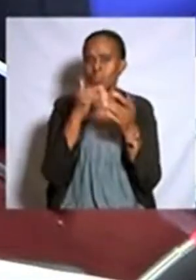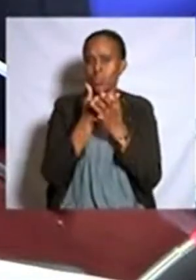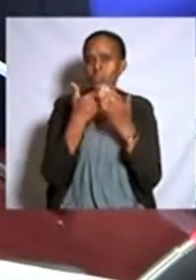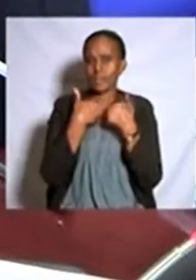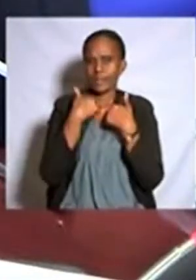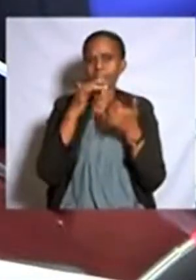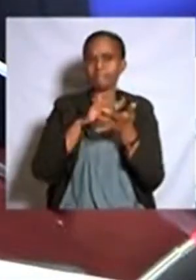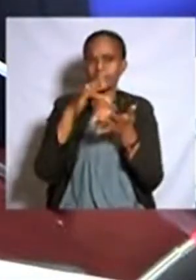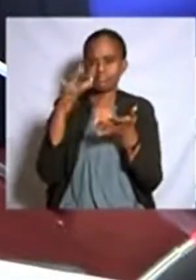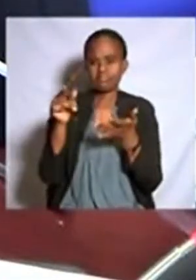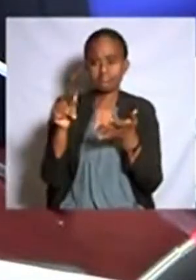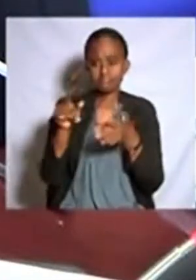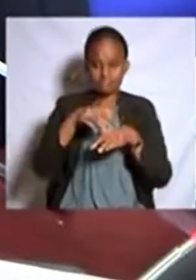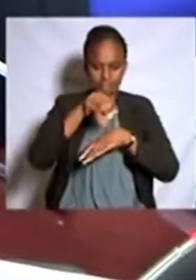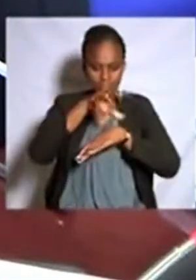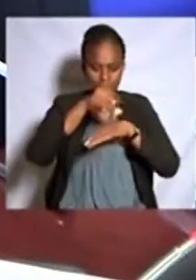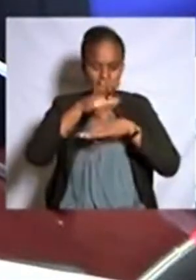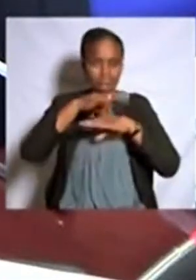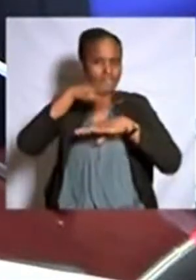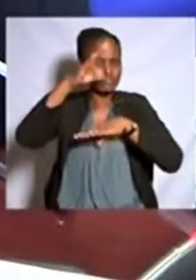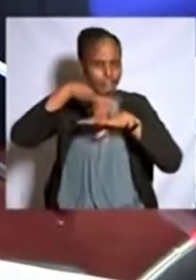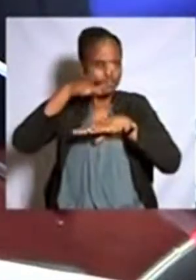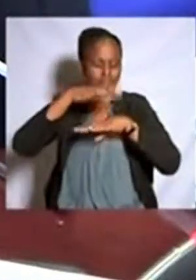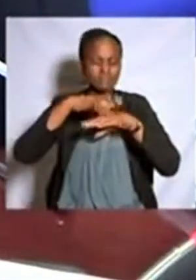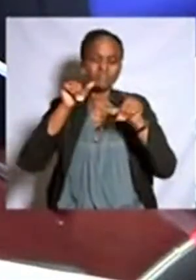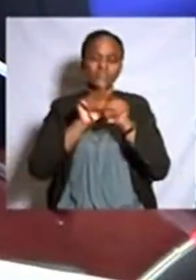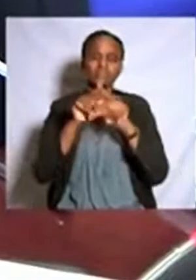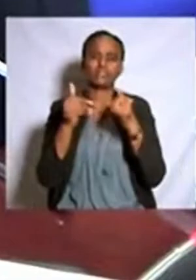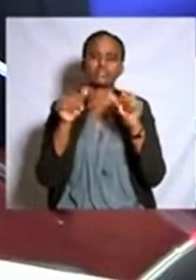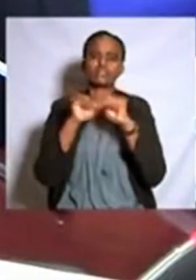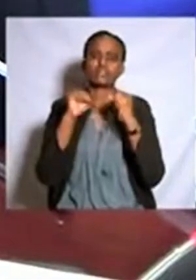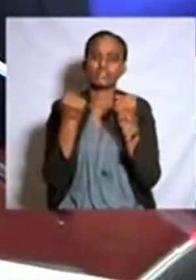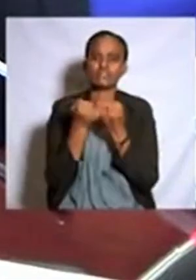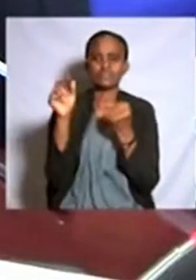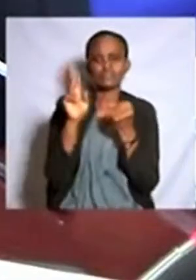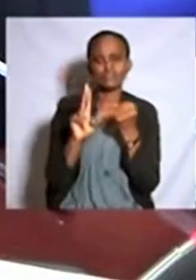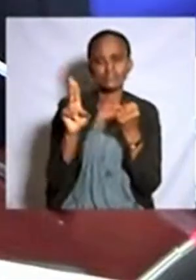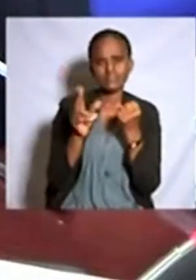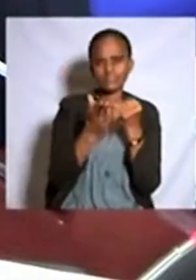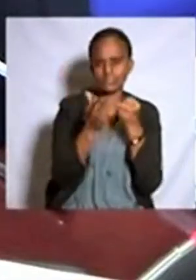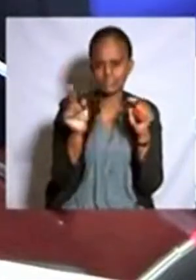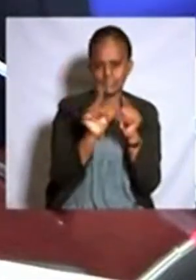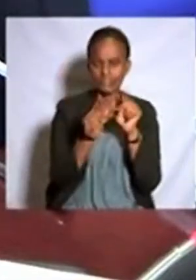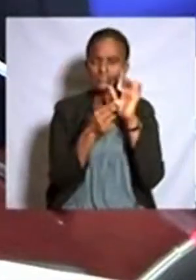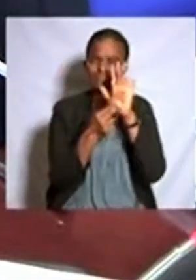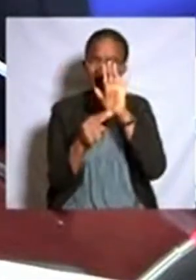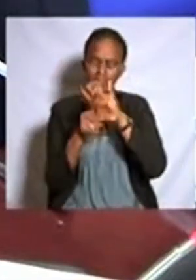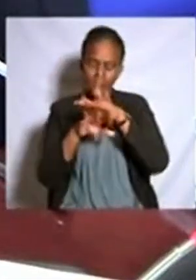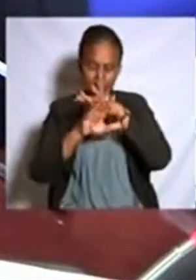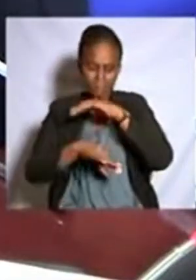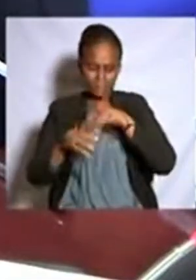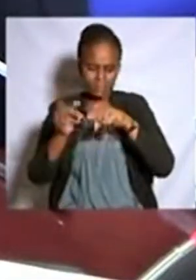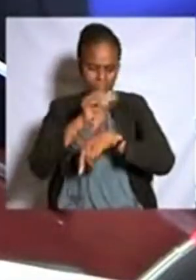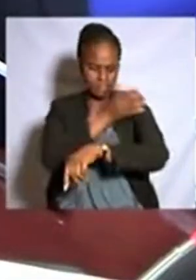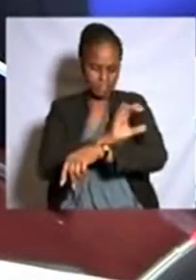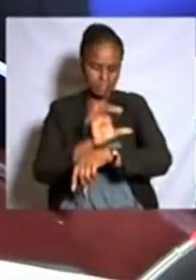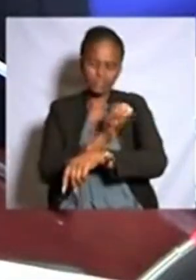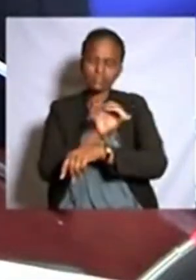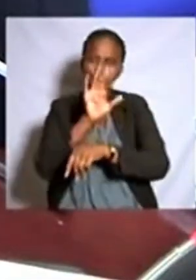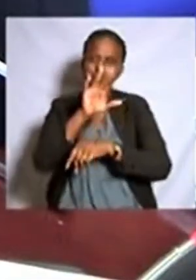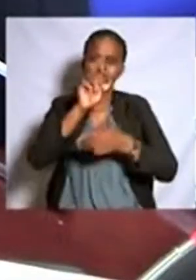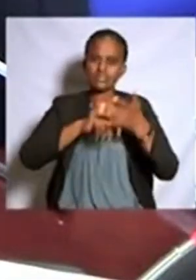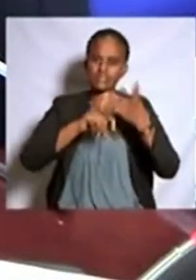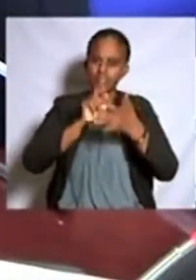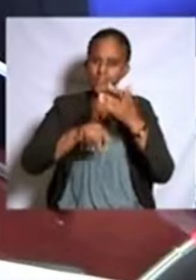those advised above. The society uses the formula indicated below when computing its cost to